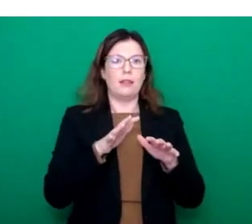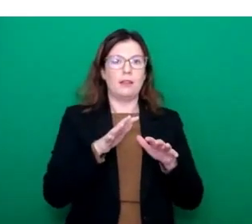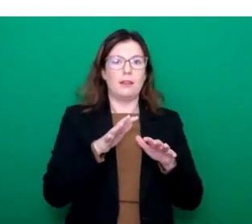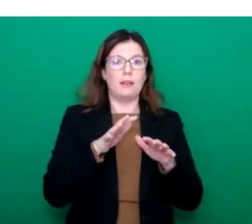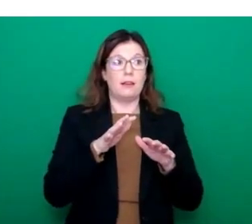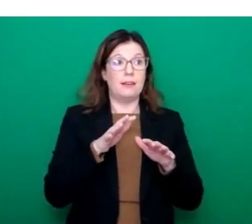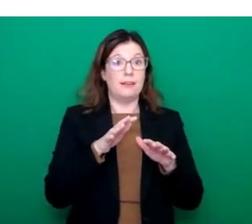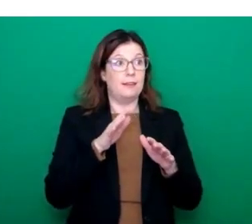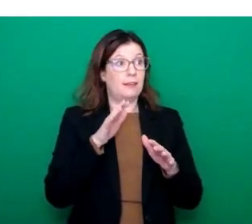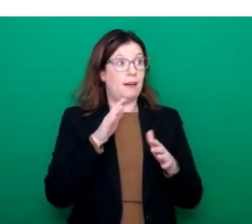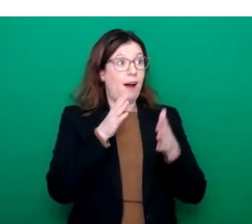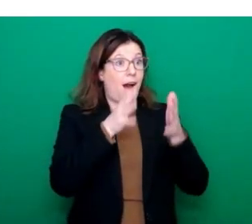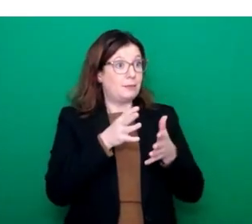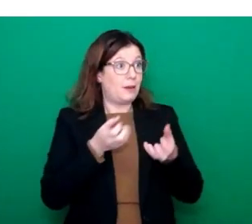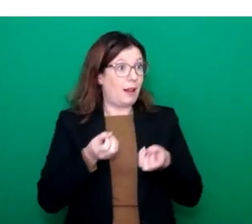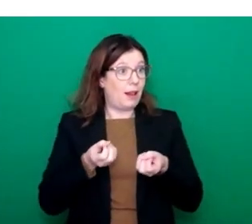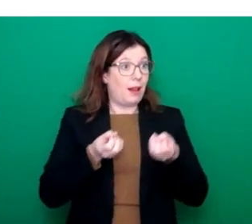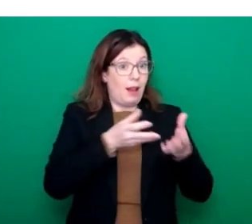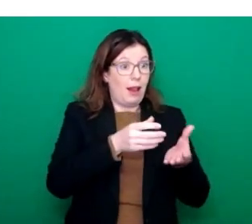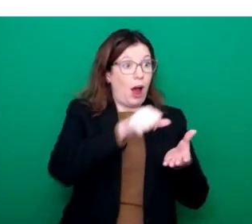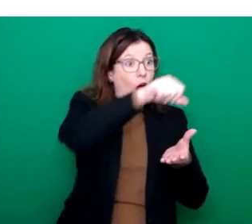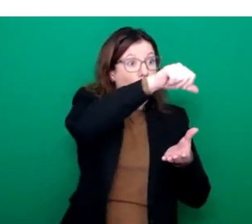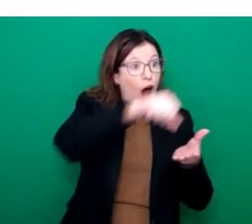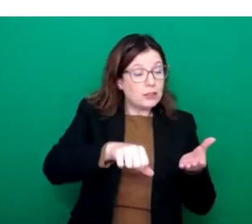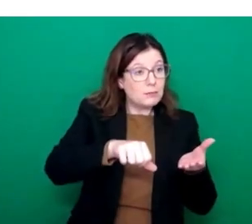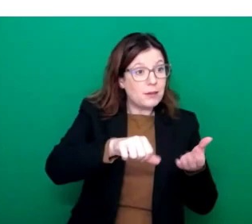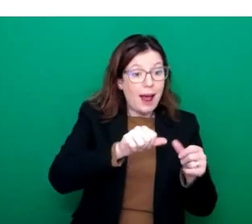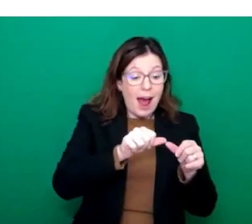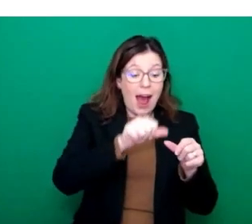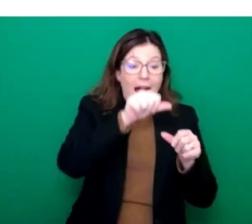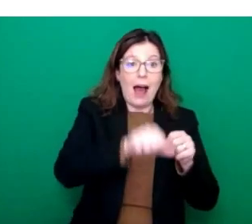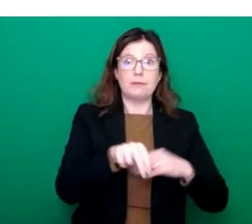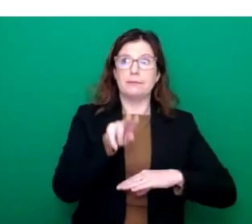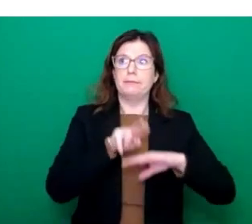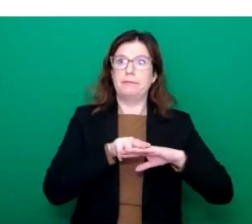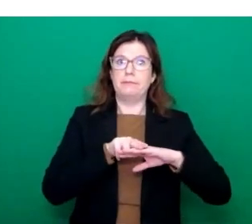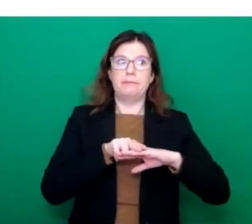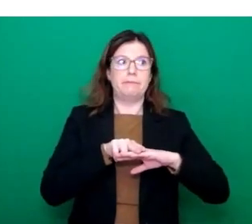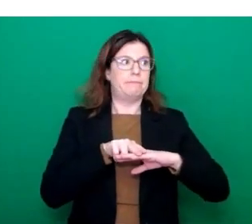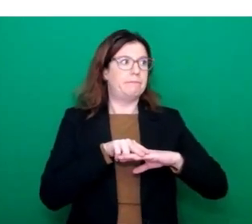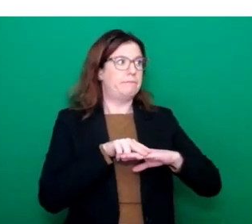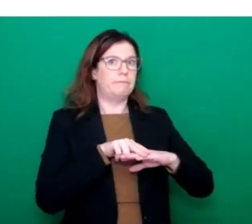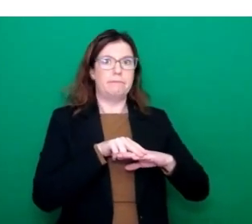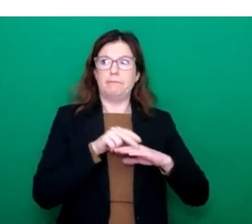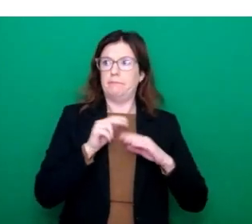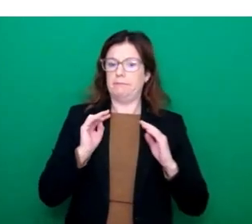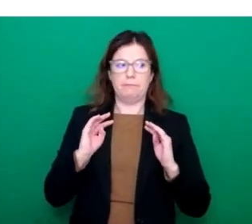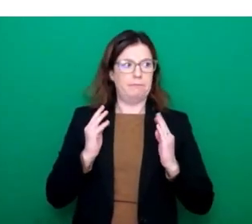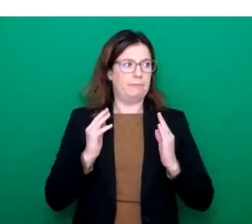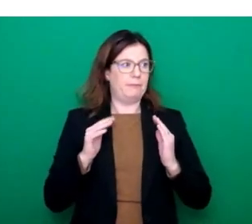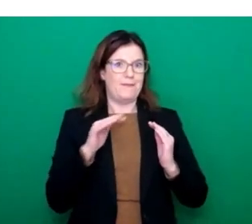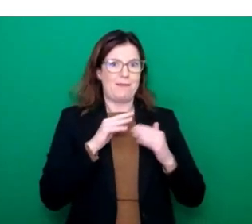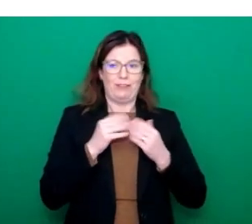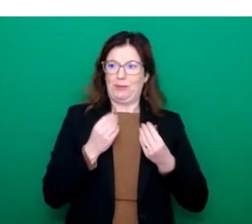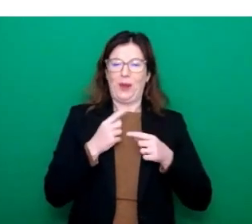in hospital, post-operatively, lying on that bed, nobody around you, it's unlikely that you will